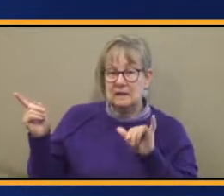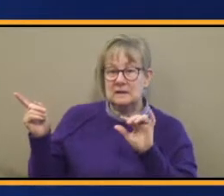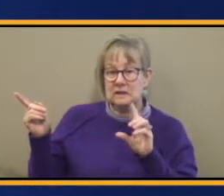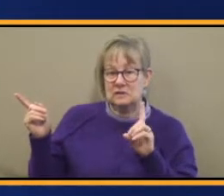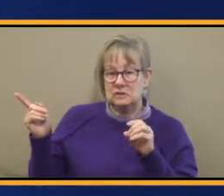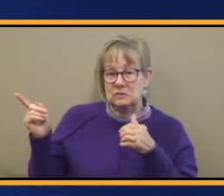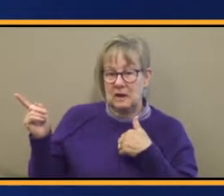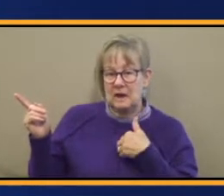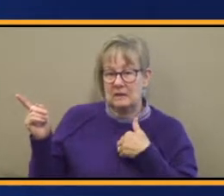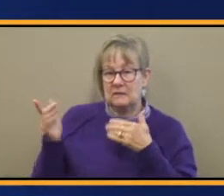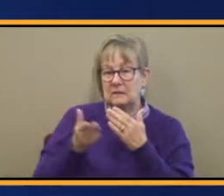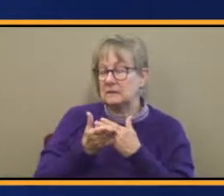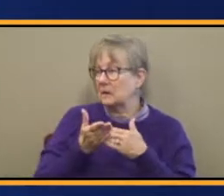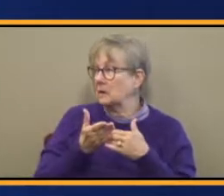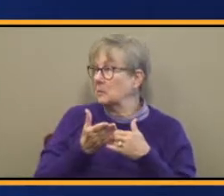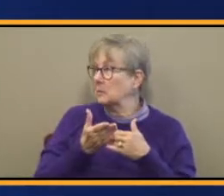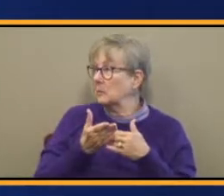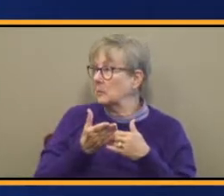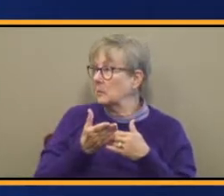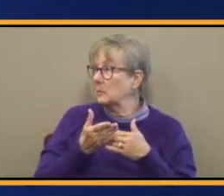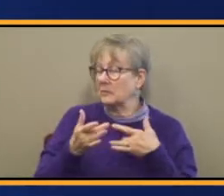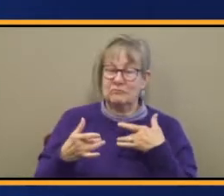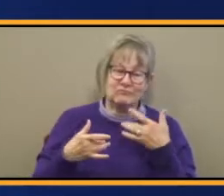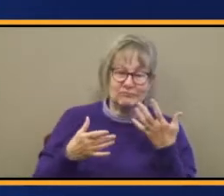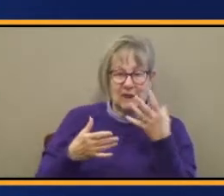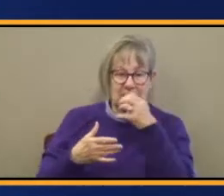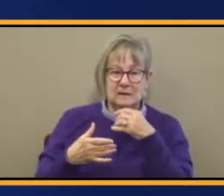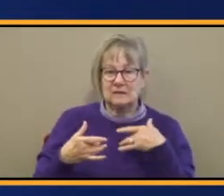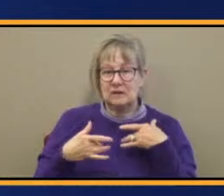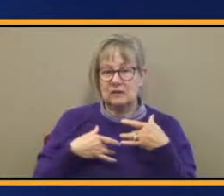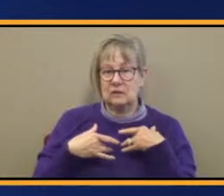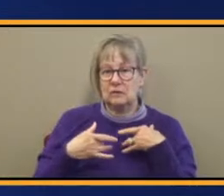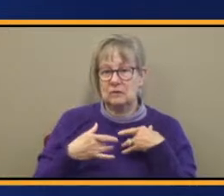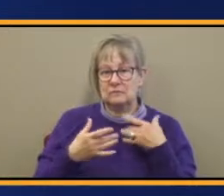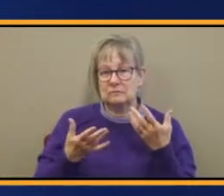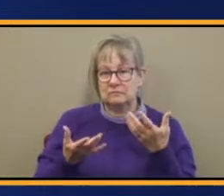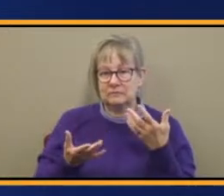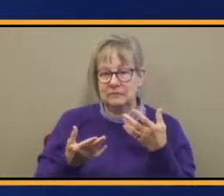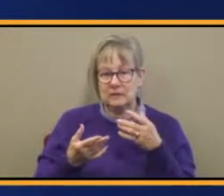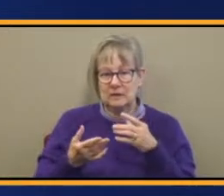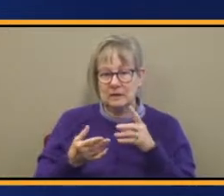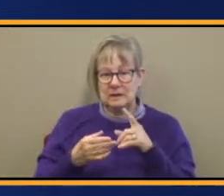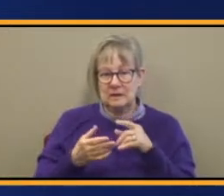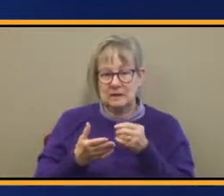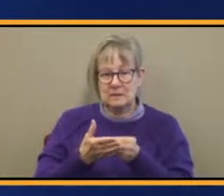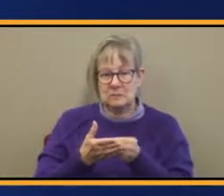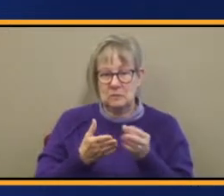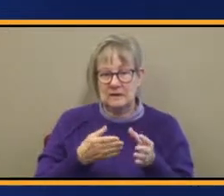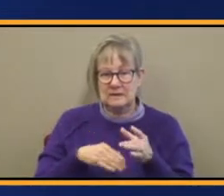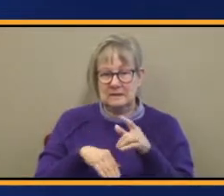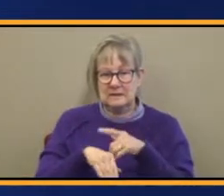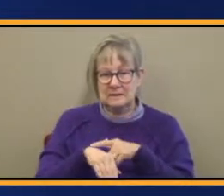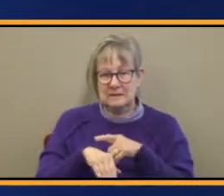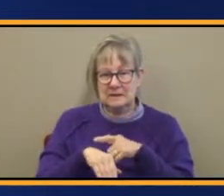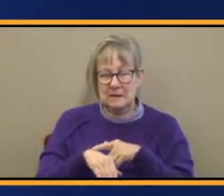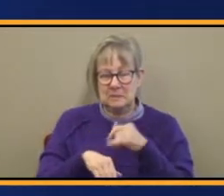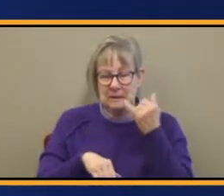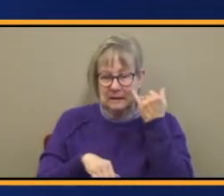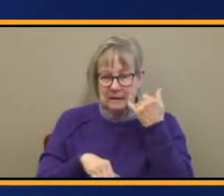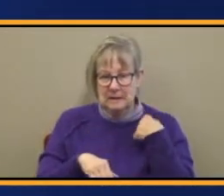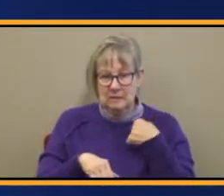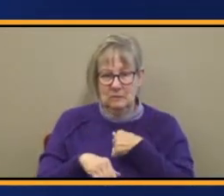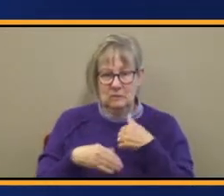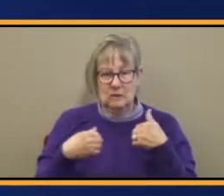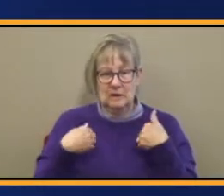some, I guess it's concern. Frankly, it's about wasted time. You know, we have